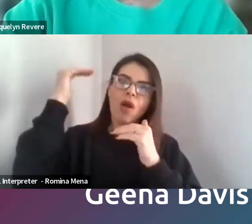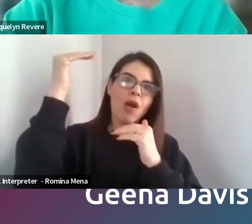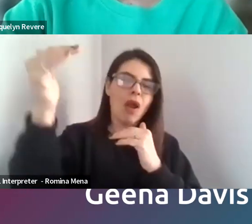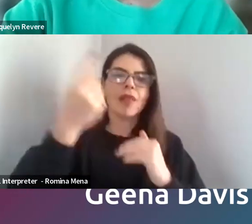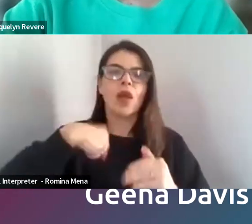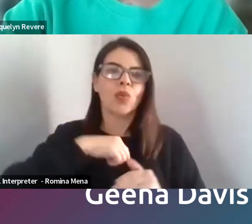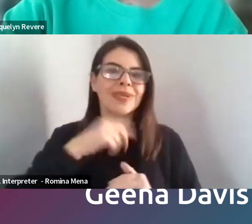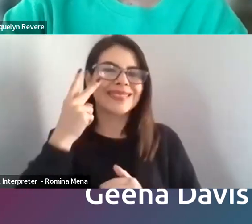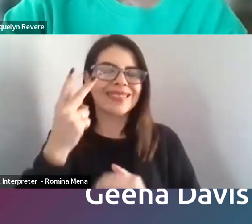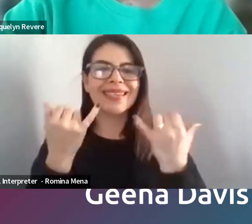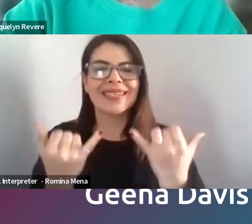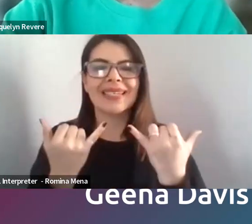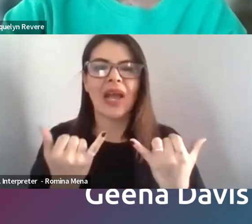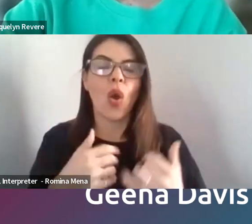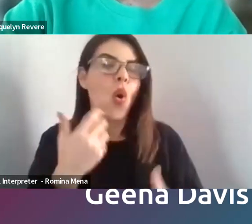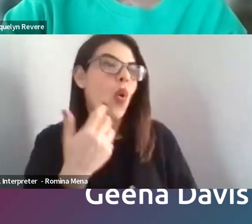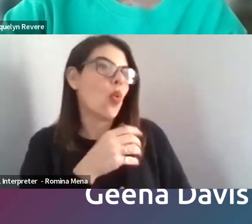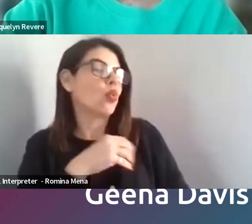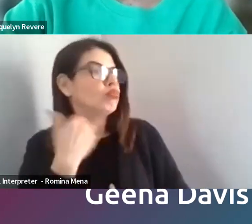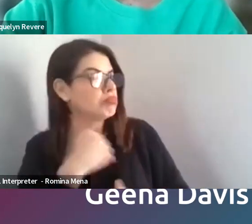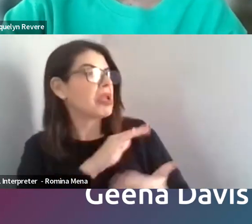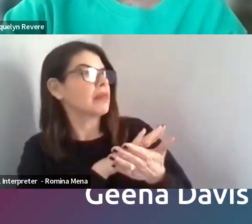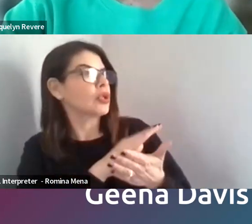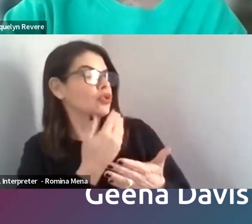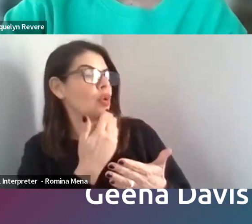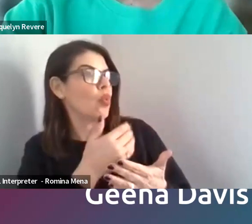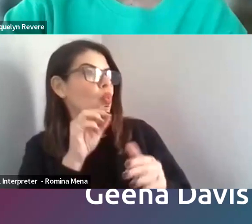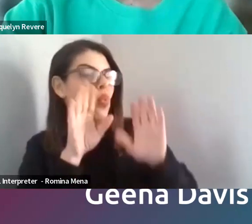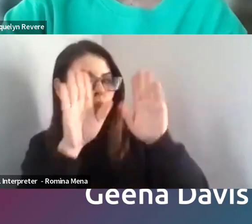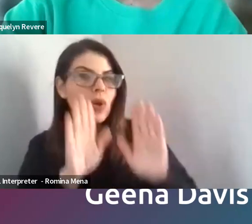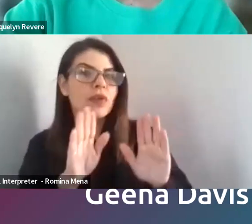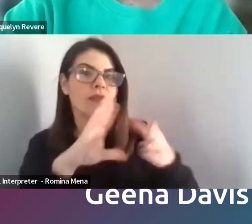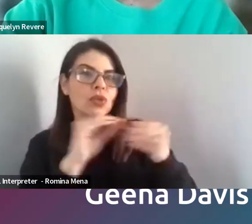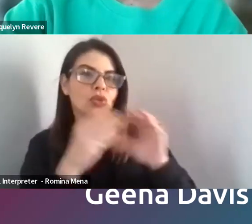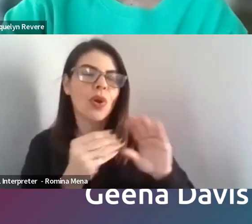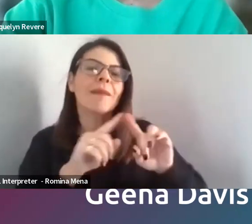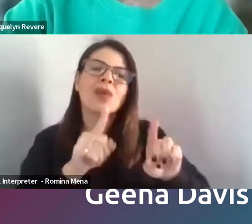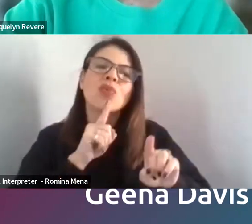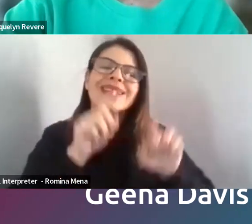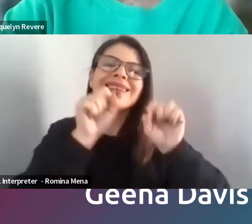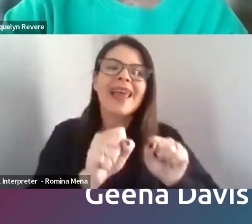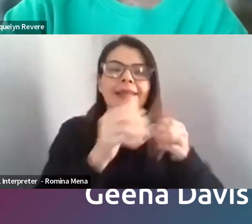see this now, and while that was a great story, it can truly lead toward